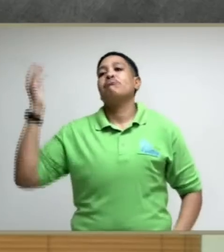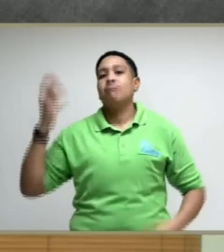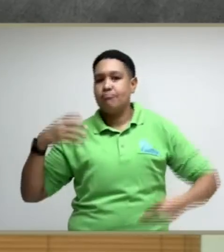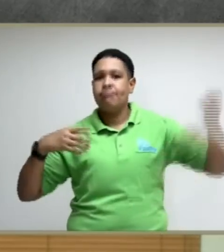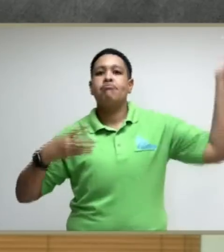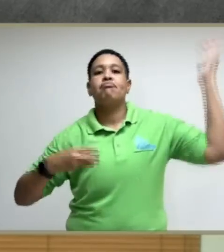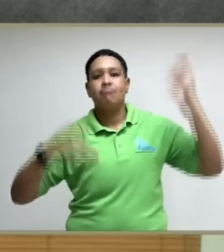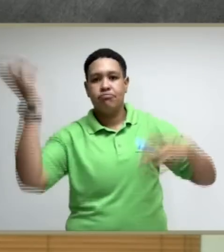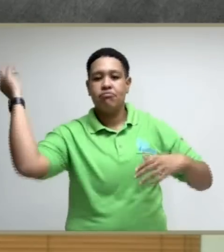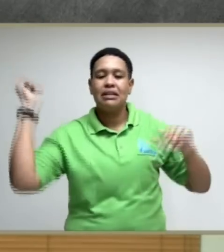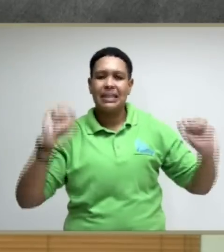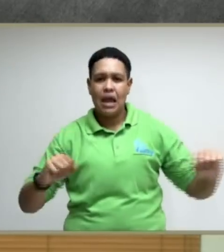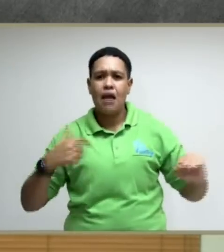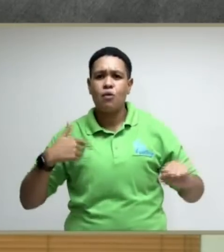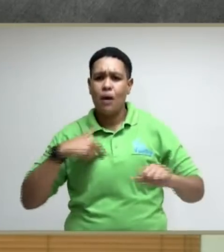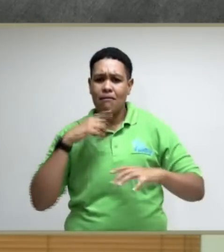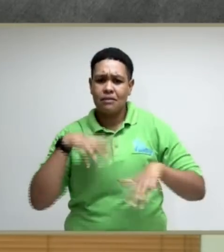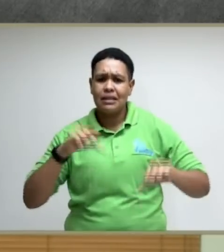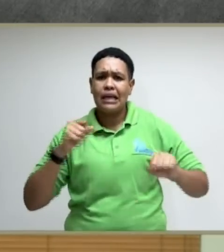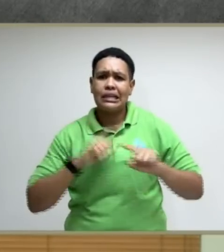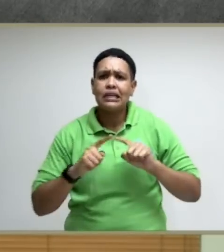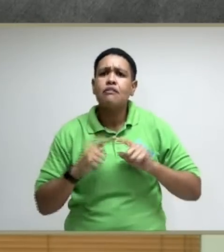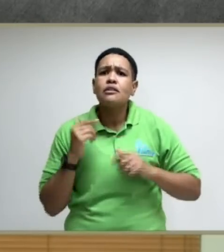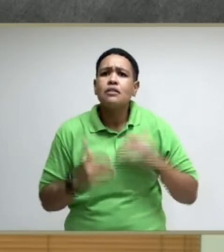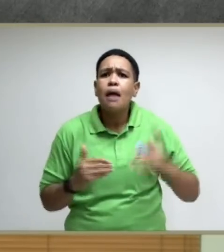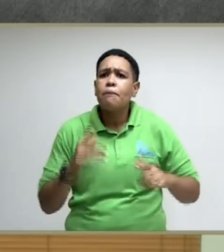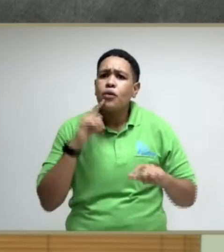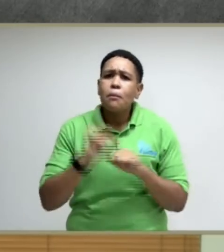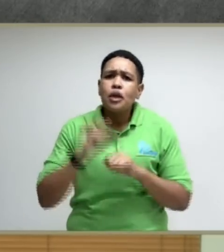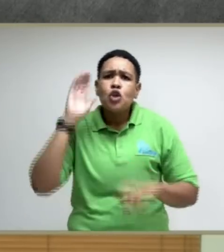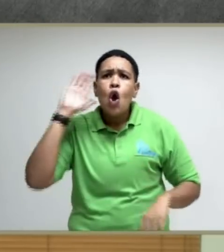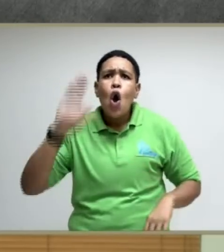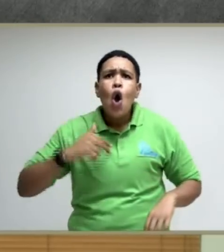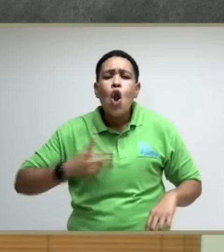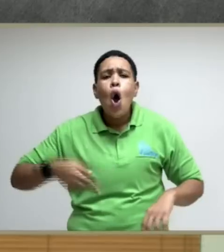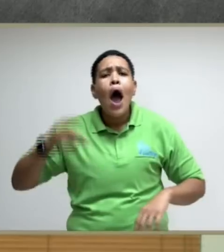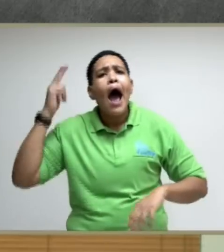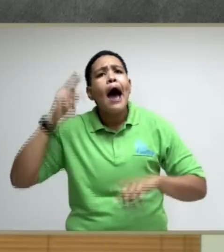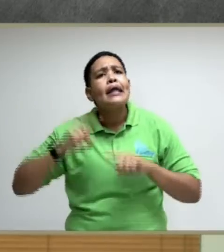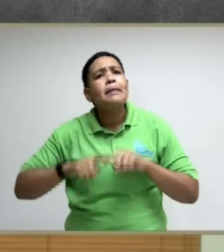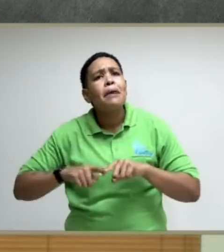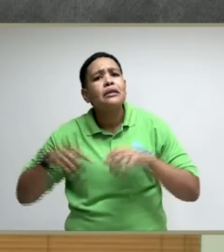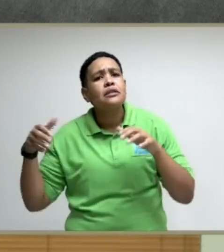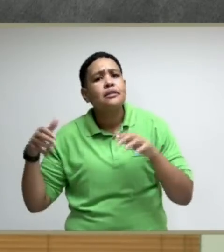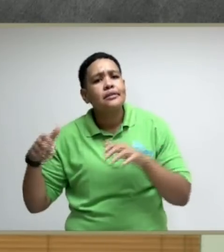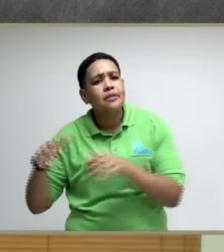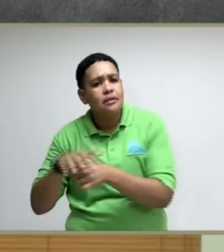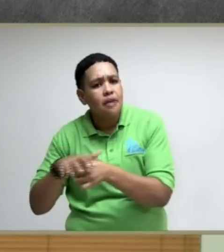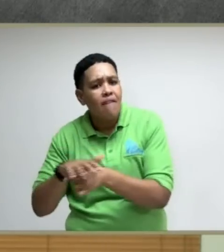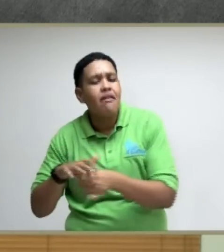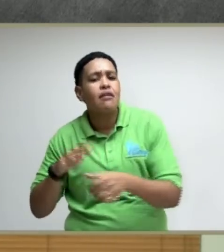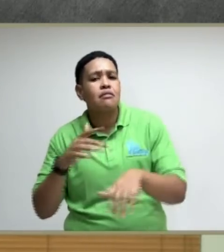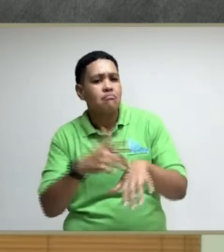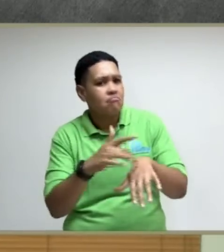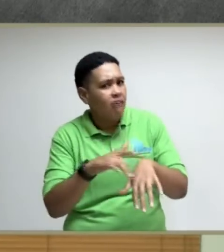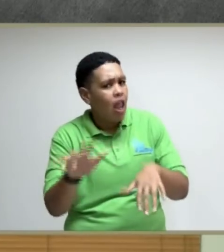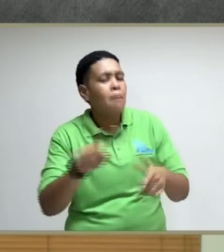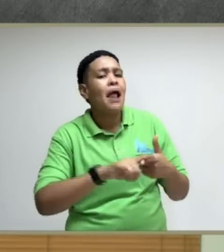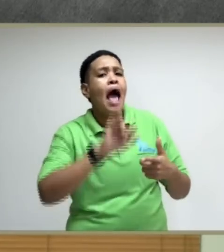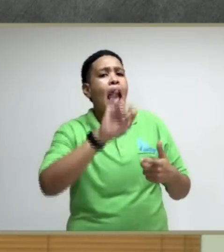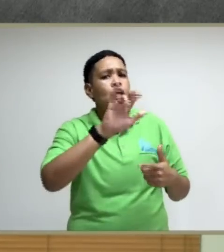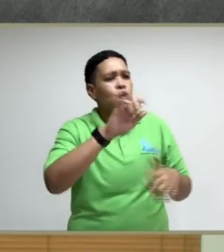have also taken steps to ensure that all our HDU and ICU spaces were functional and at optimal